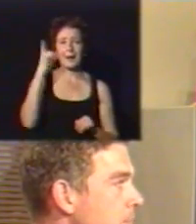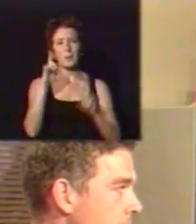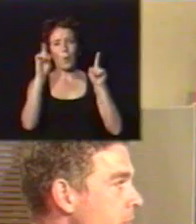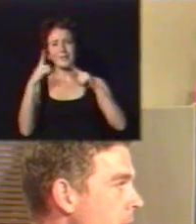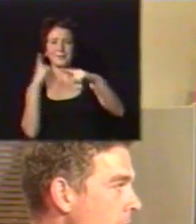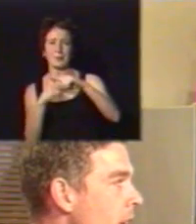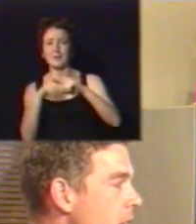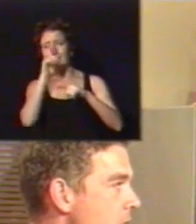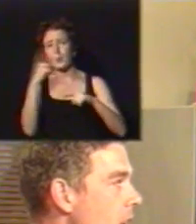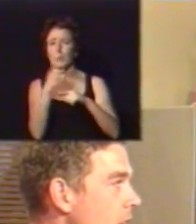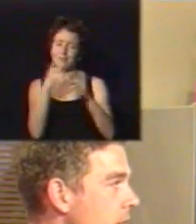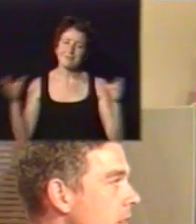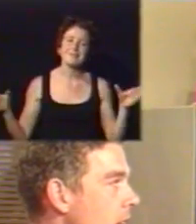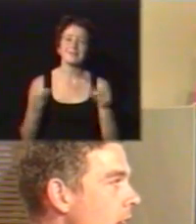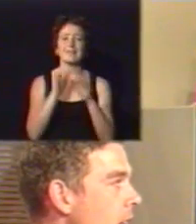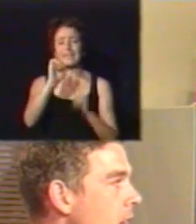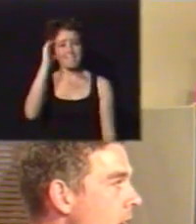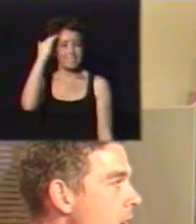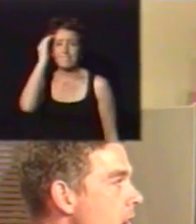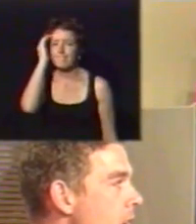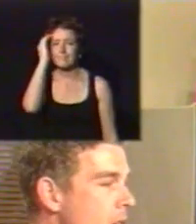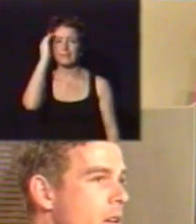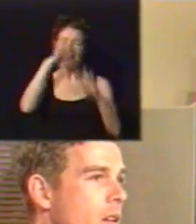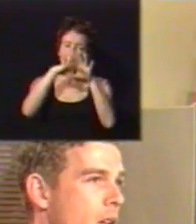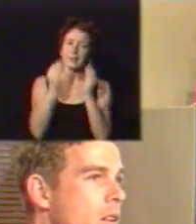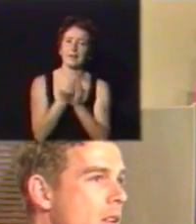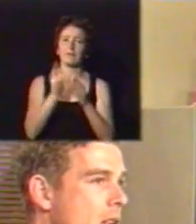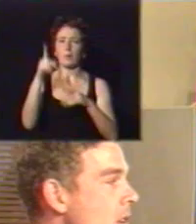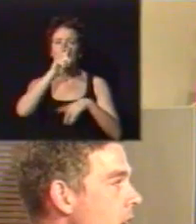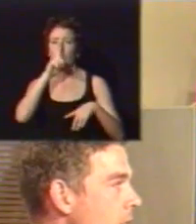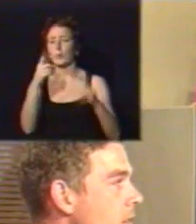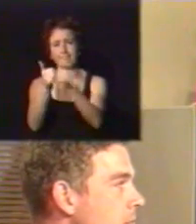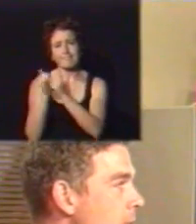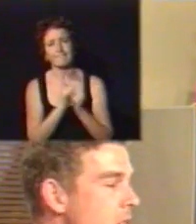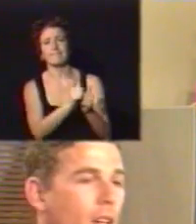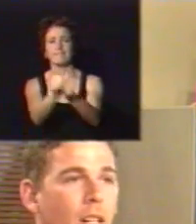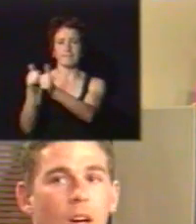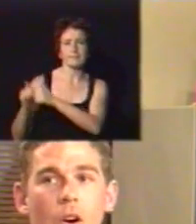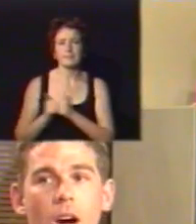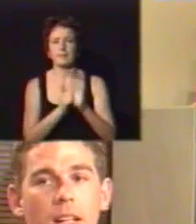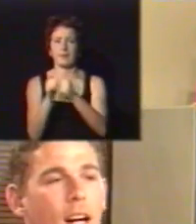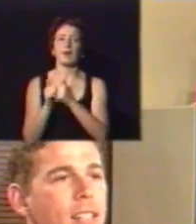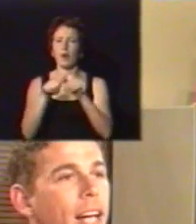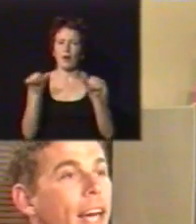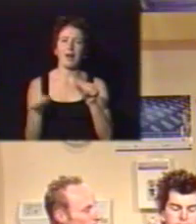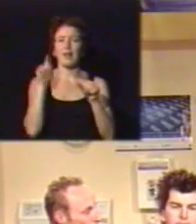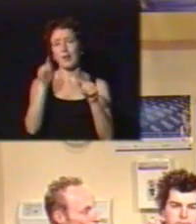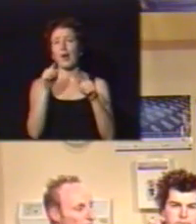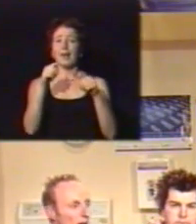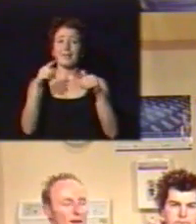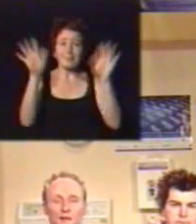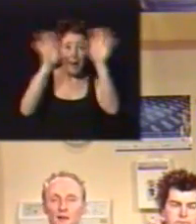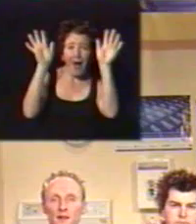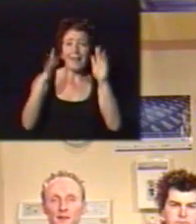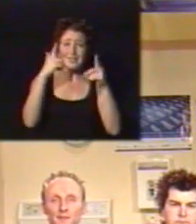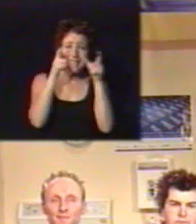and saved innocent lives. If their courage inspires the leaders of America and all the rest, we may have a less worse outcome. Absolutely. All right, guys, take care. Come back